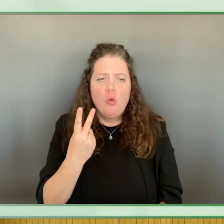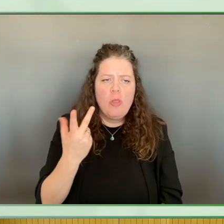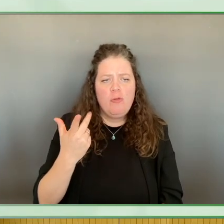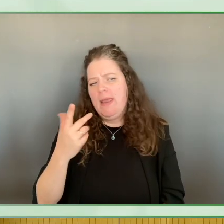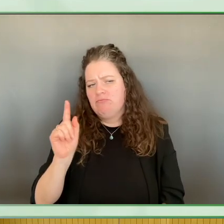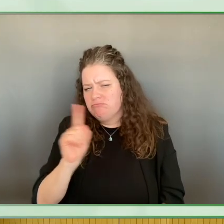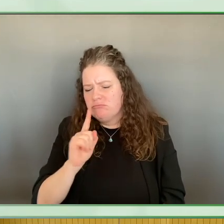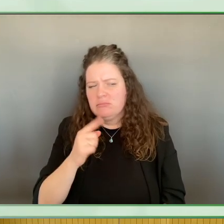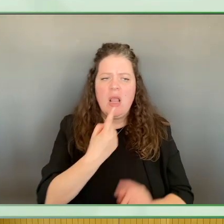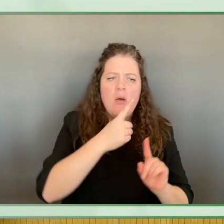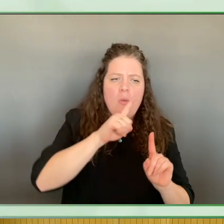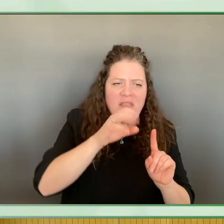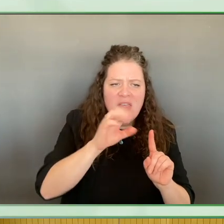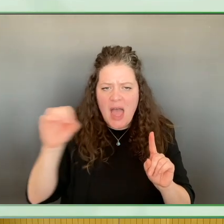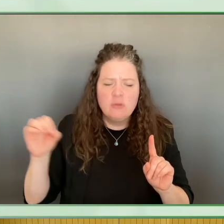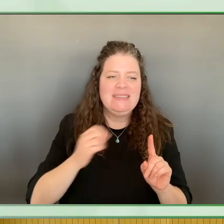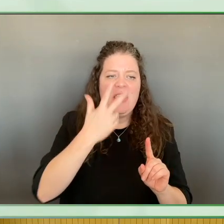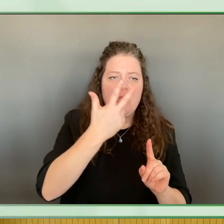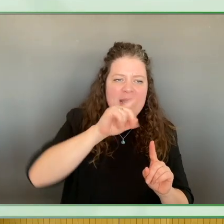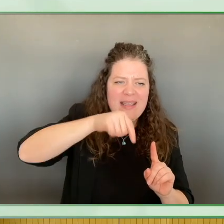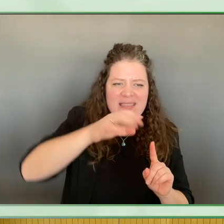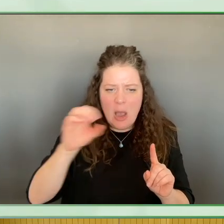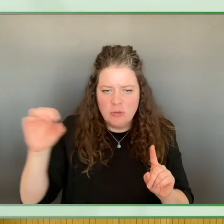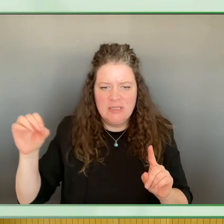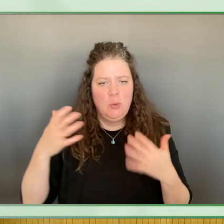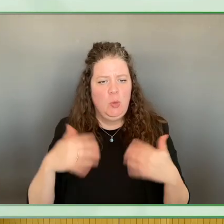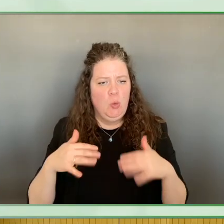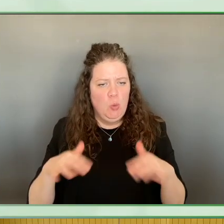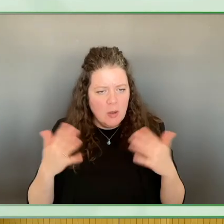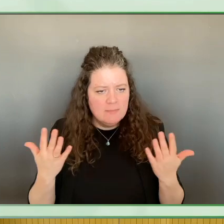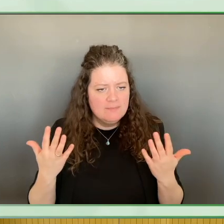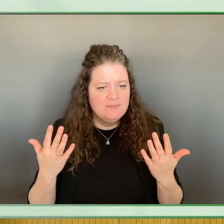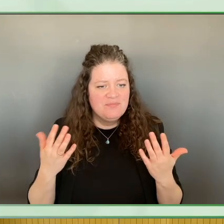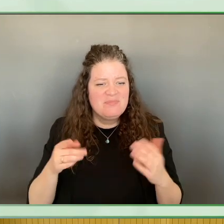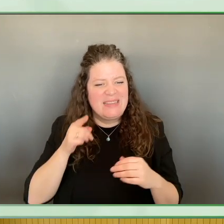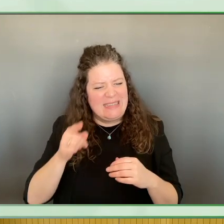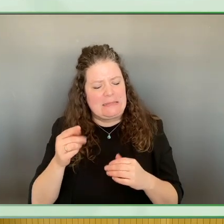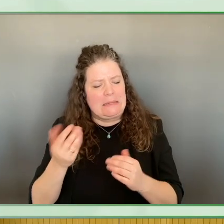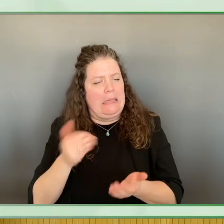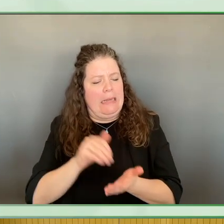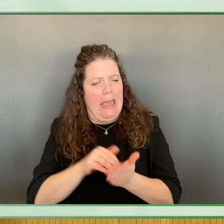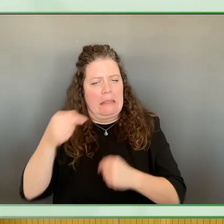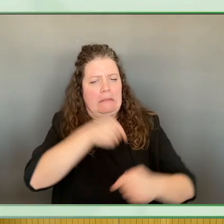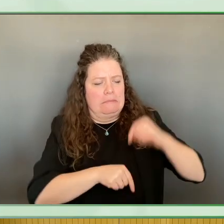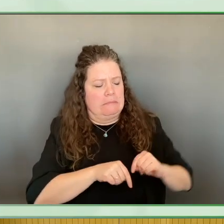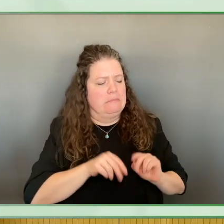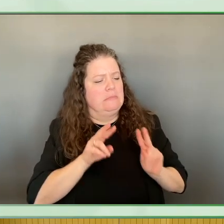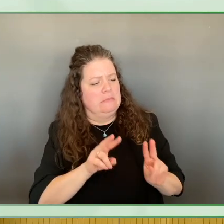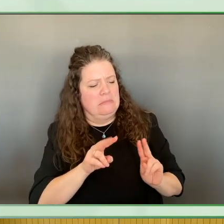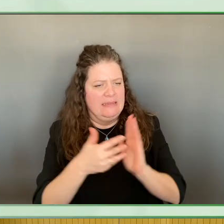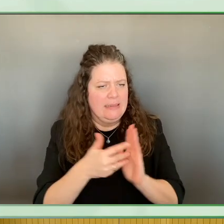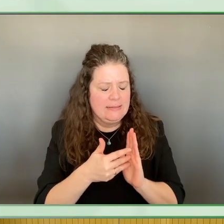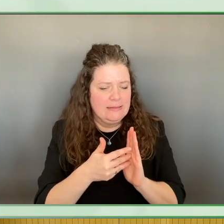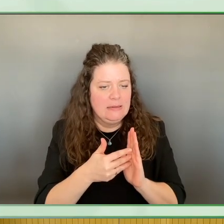or years, you're not going to hit that 1,000 volume. So I think that needs to be revisited. And any innovation that you're talking about, you have to talk